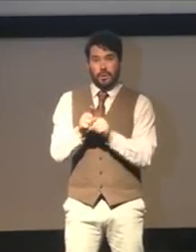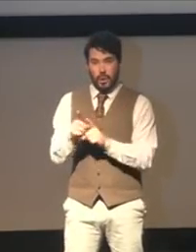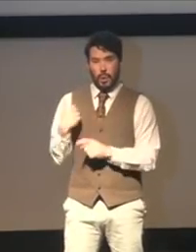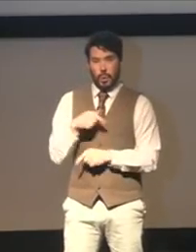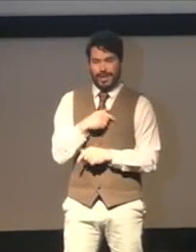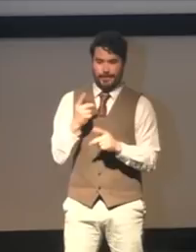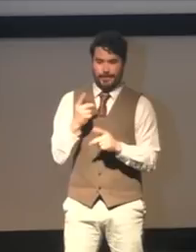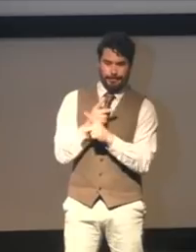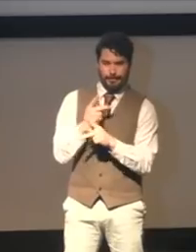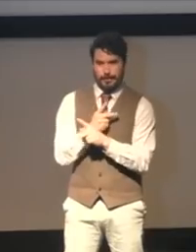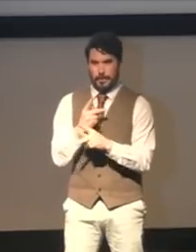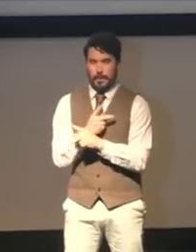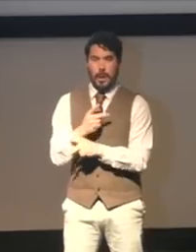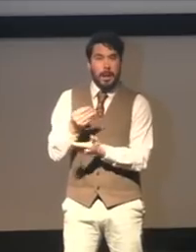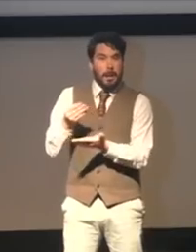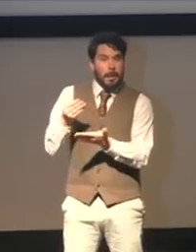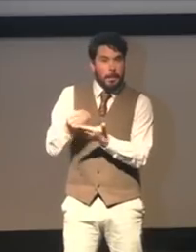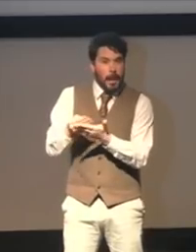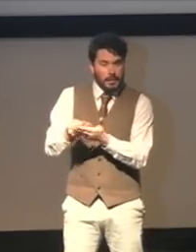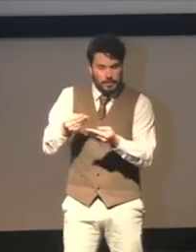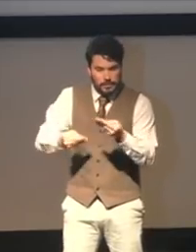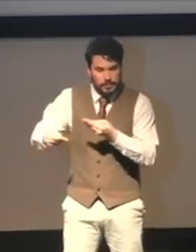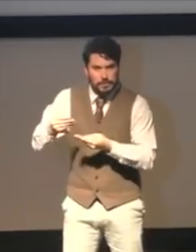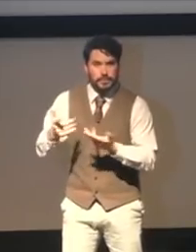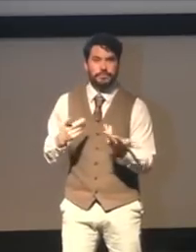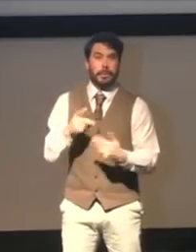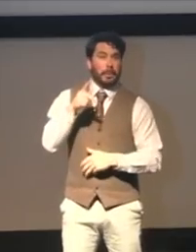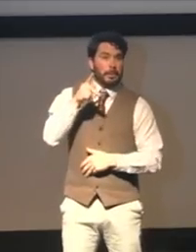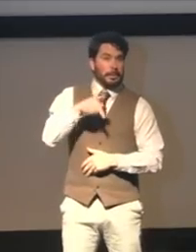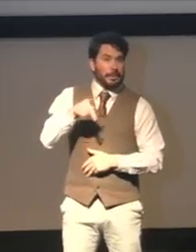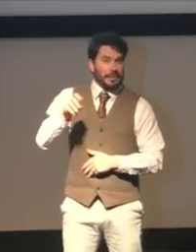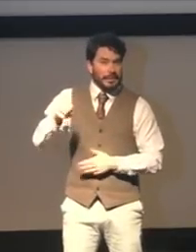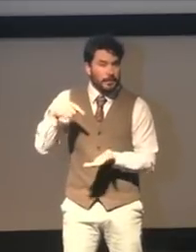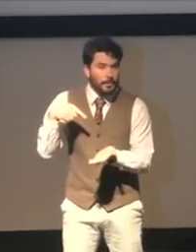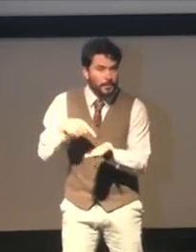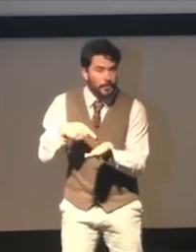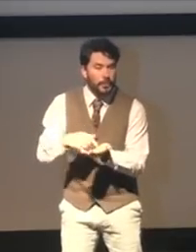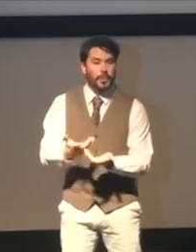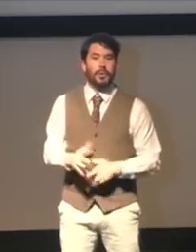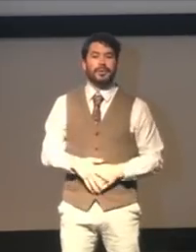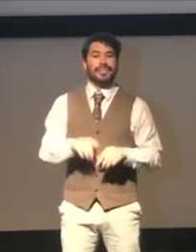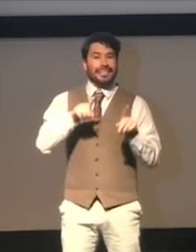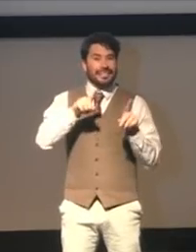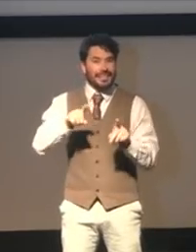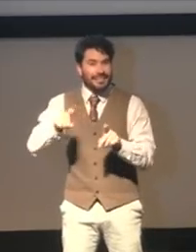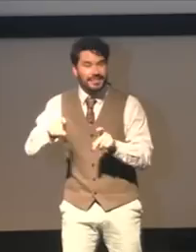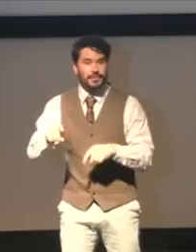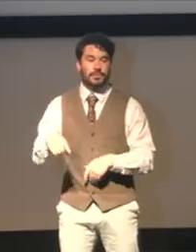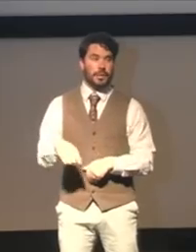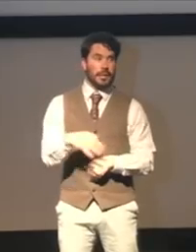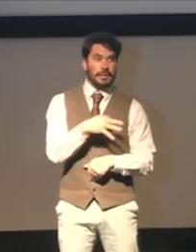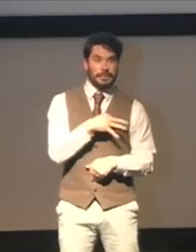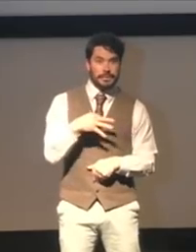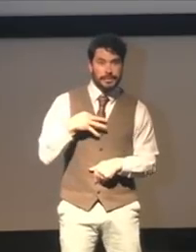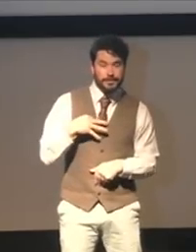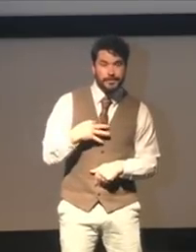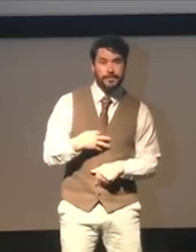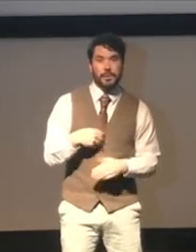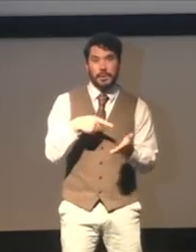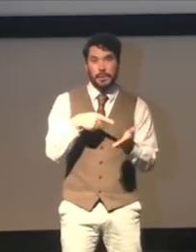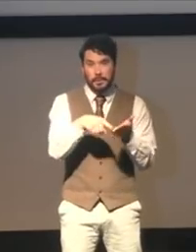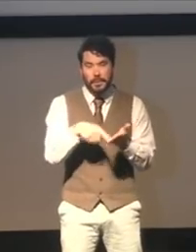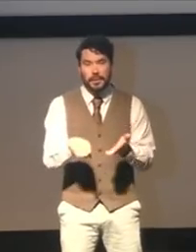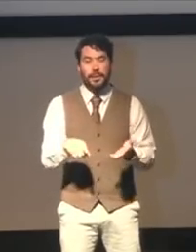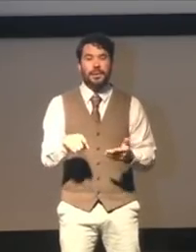resources, both PPEs, staffing. We have testing reagents and swabs that we have